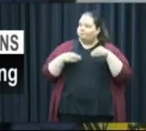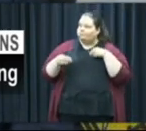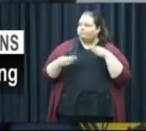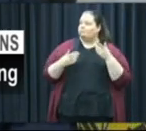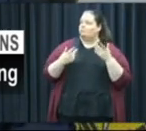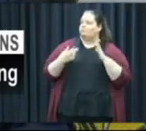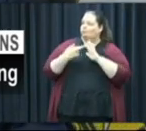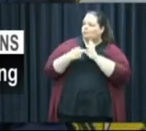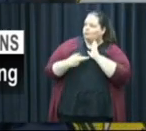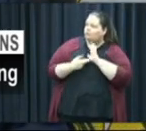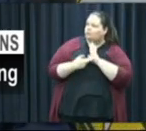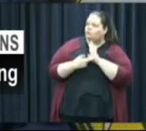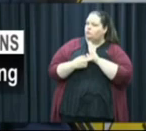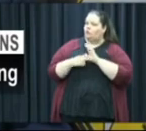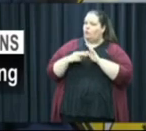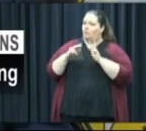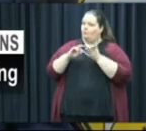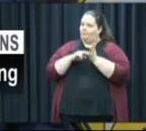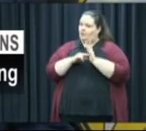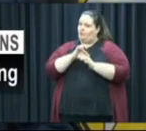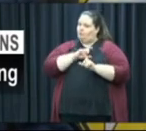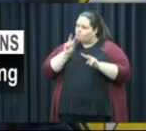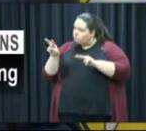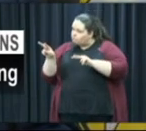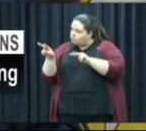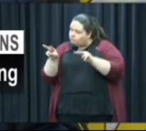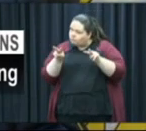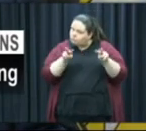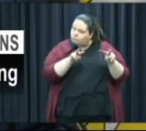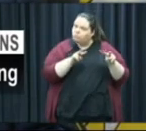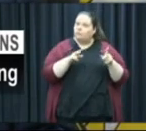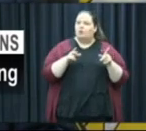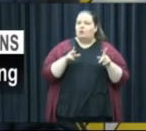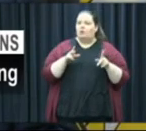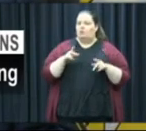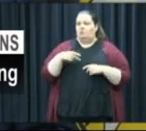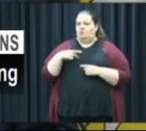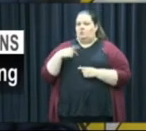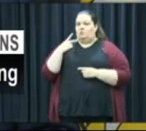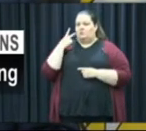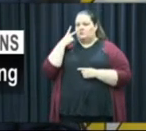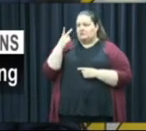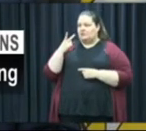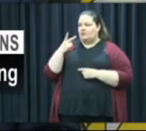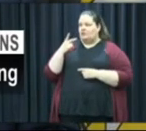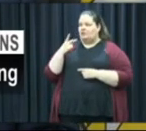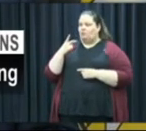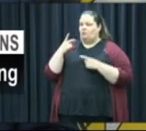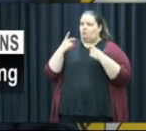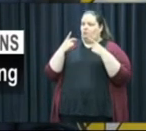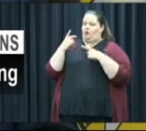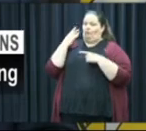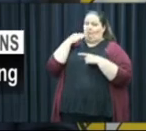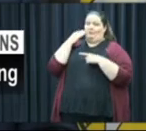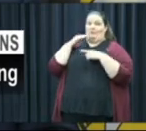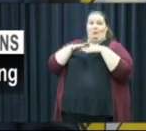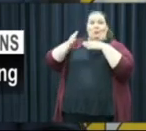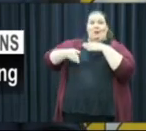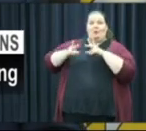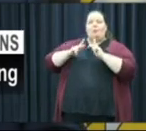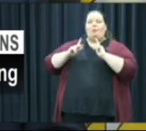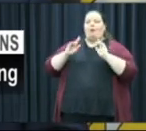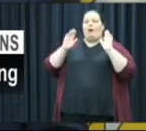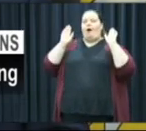restrictions to ensure that we don't see things like you and Dr. Russell spoke about this weekend, where people are